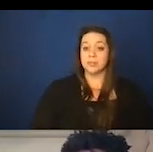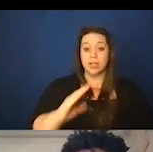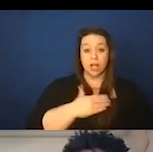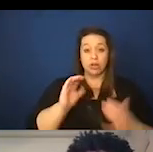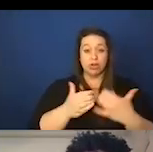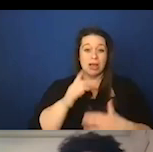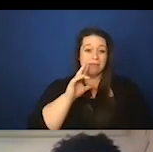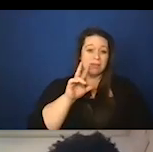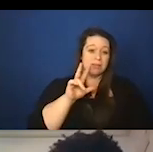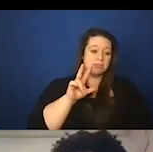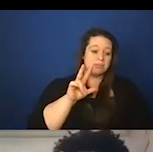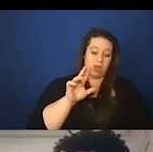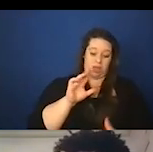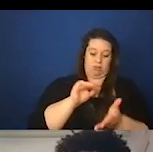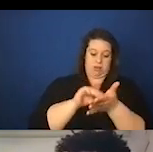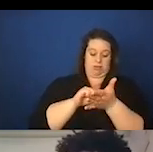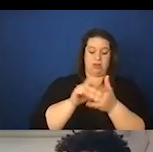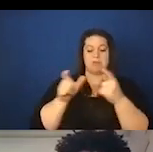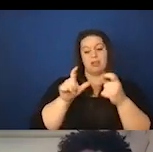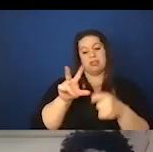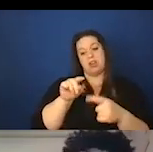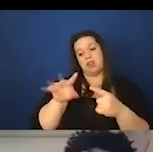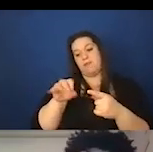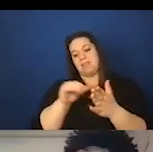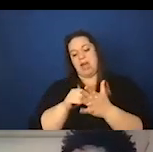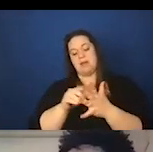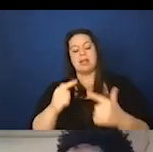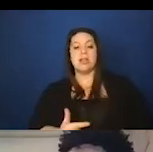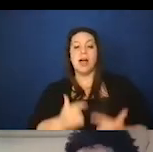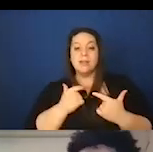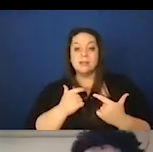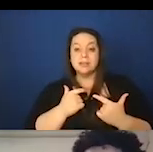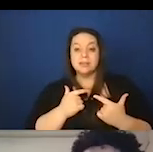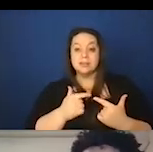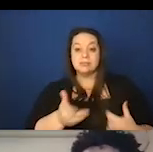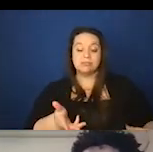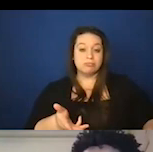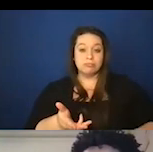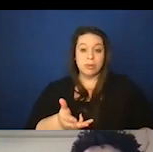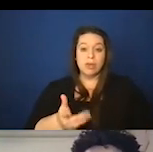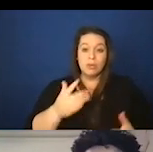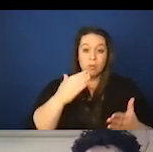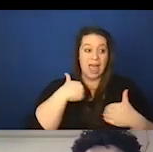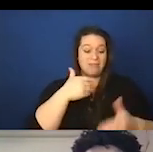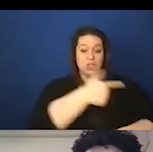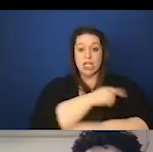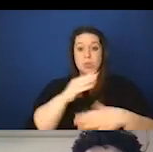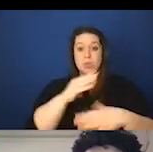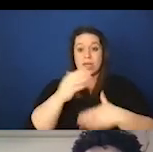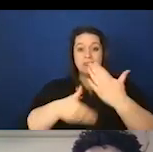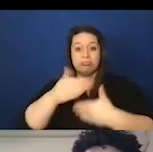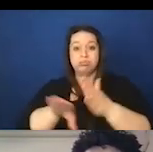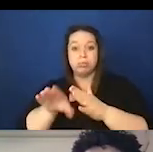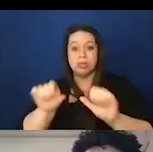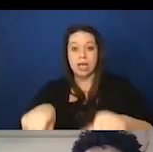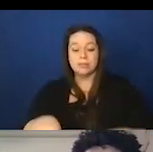to 50,000 lives. And those are the individuals that if we had the shots, we can easily work through the process. And also the